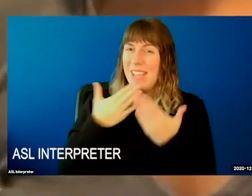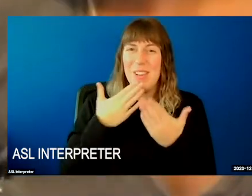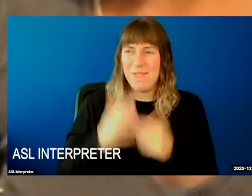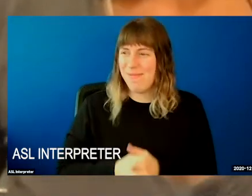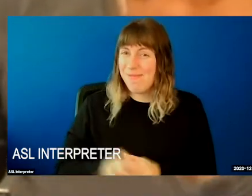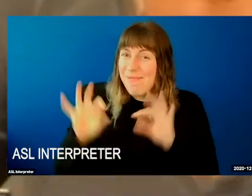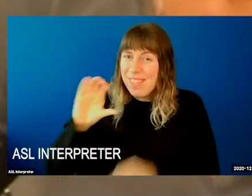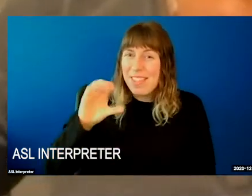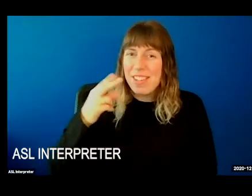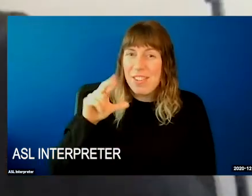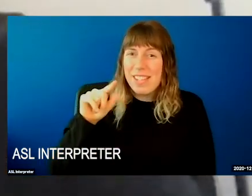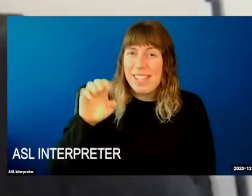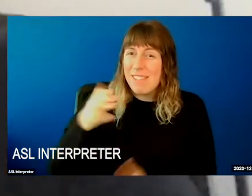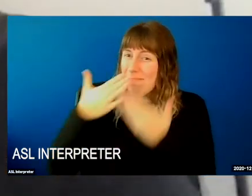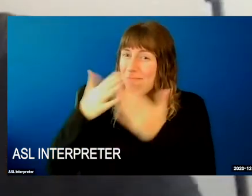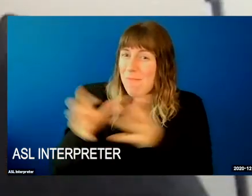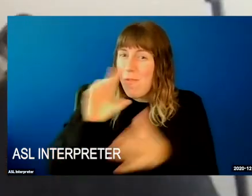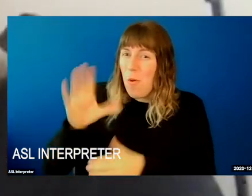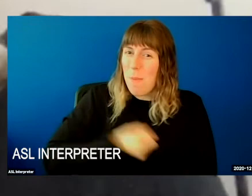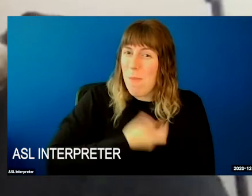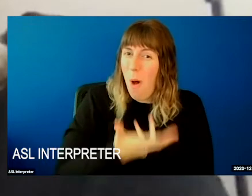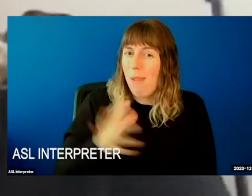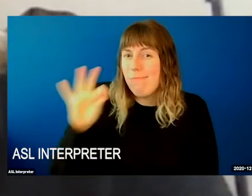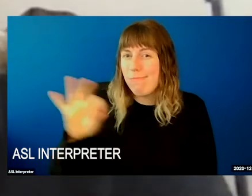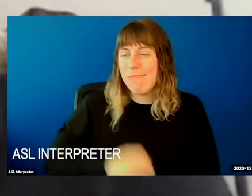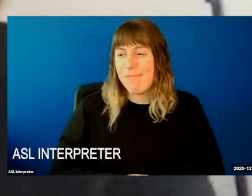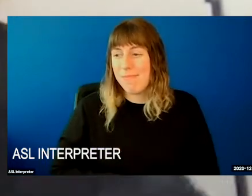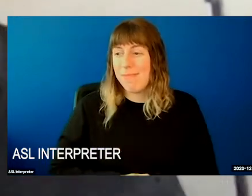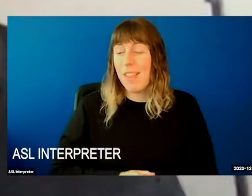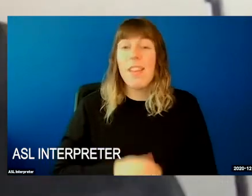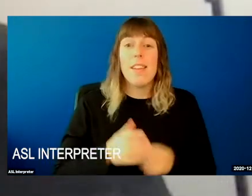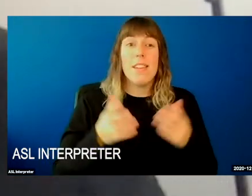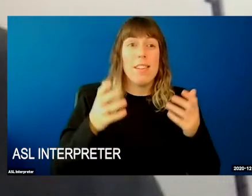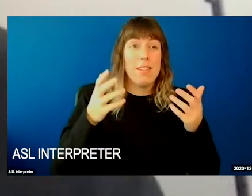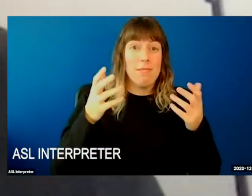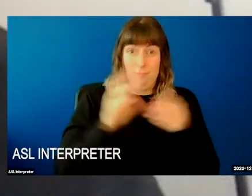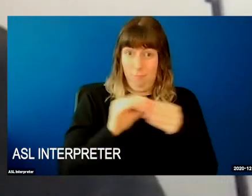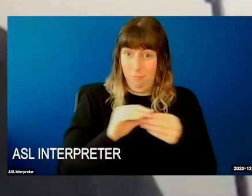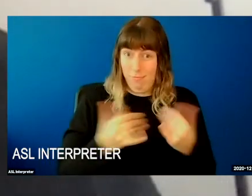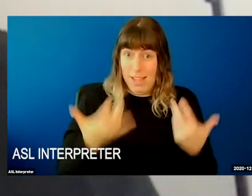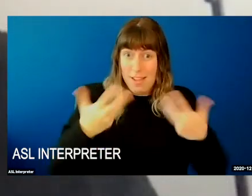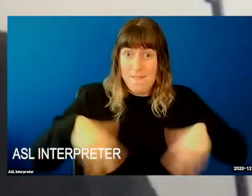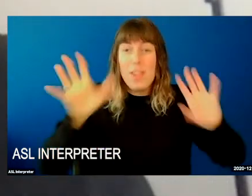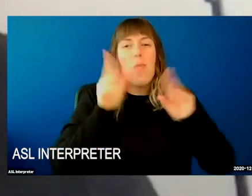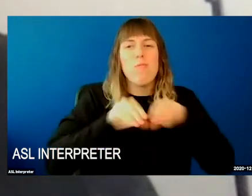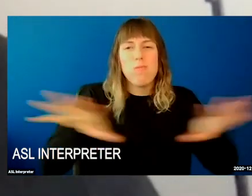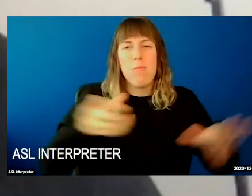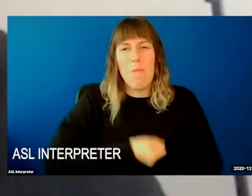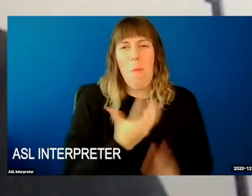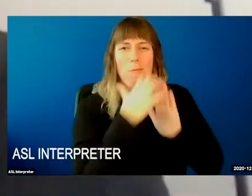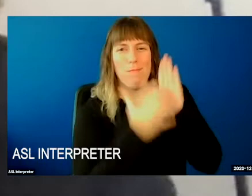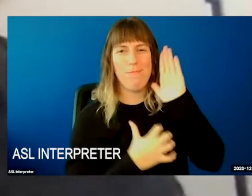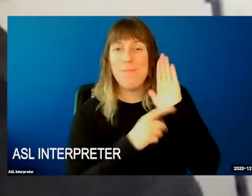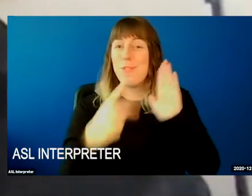Thank you. Thank you, Christine, for sharing that poem. And as we send out the resources at the end, for those of you who want to